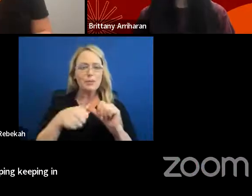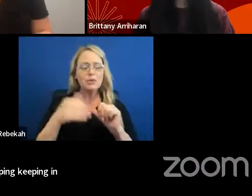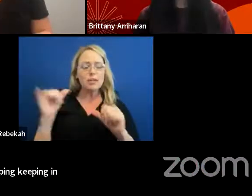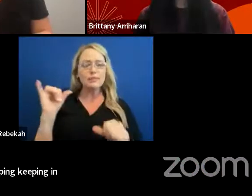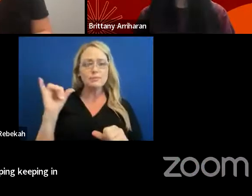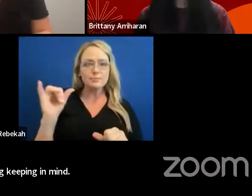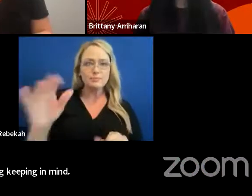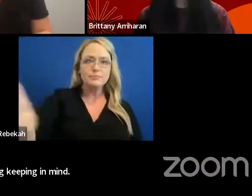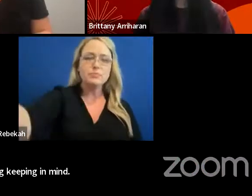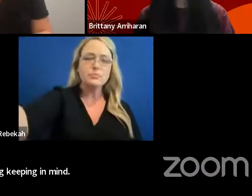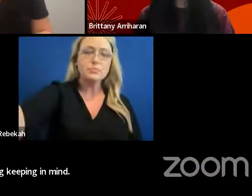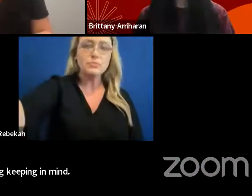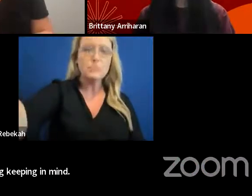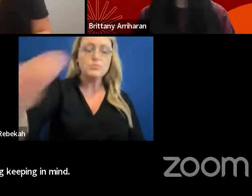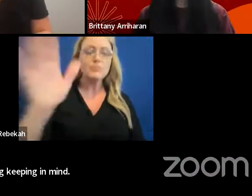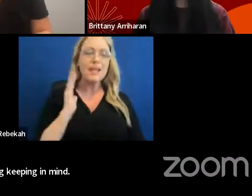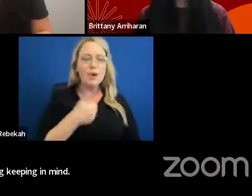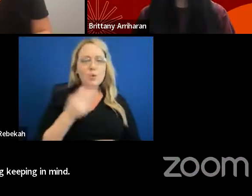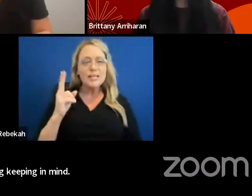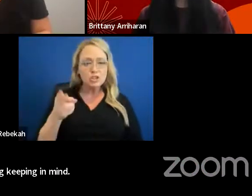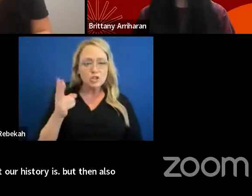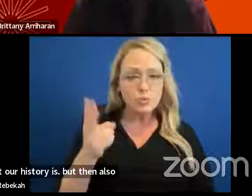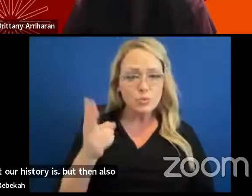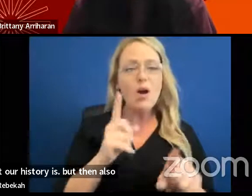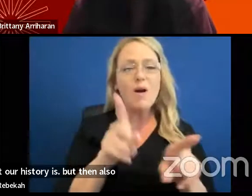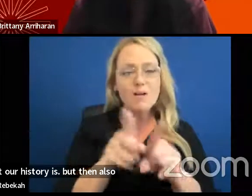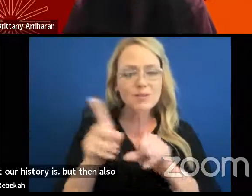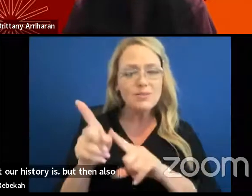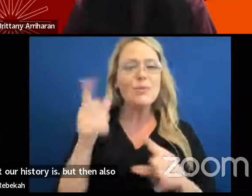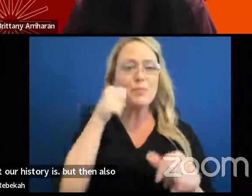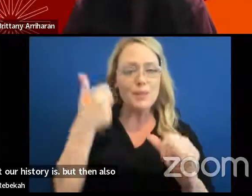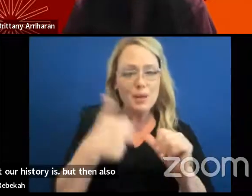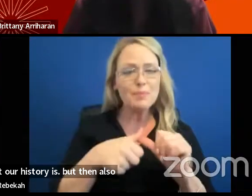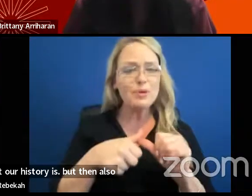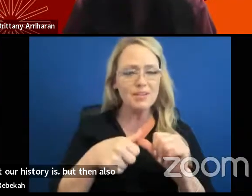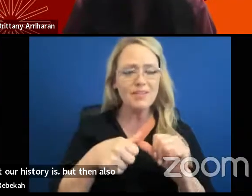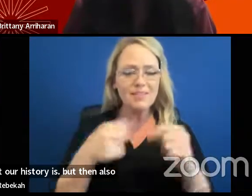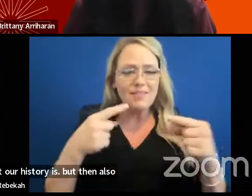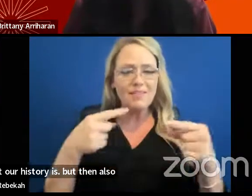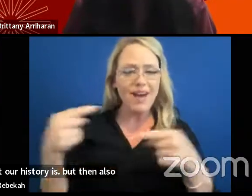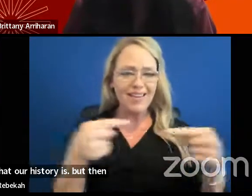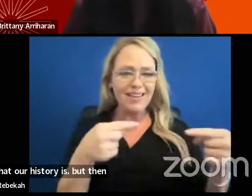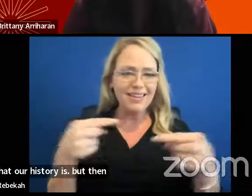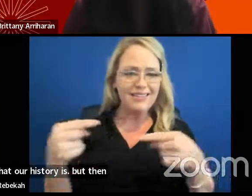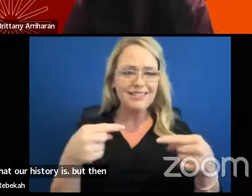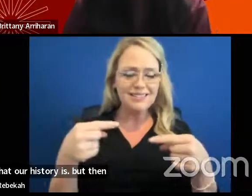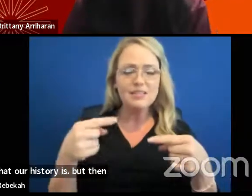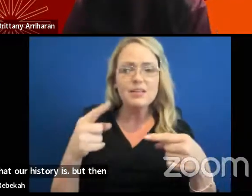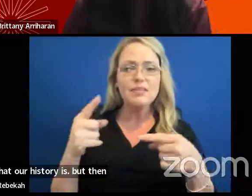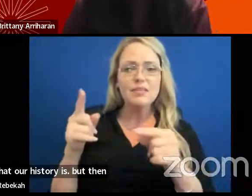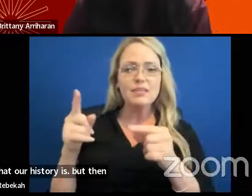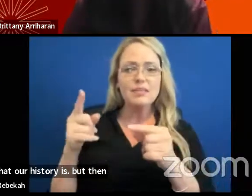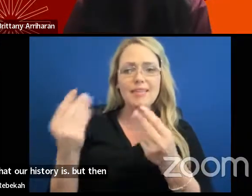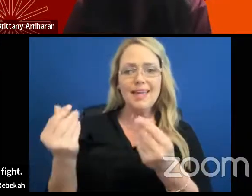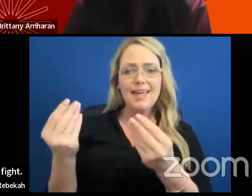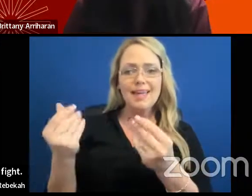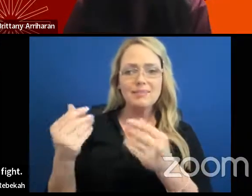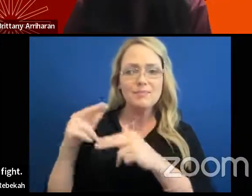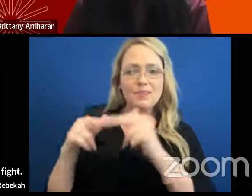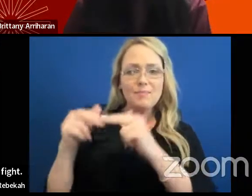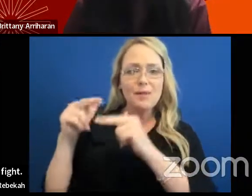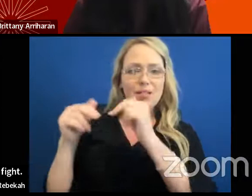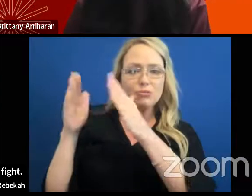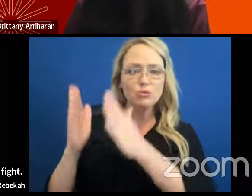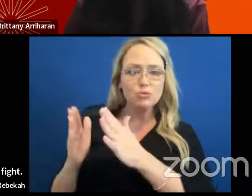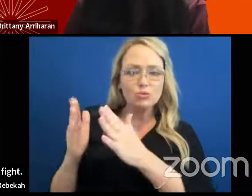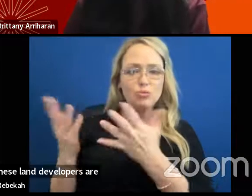our history is, but then also the fight, between what these land developers are really